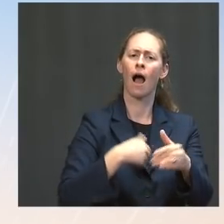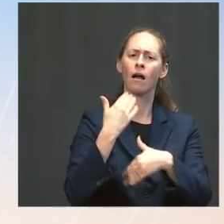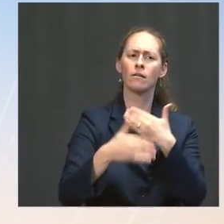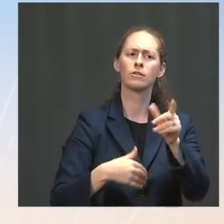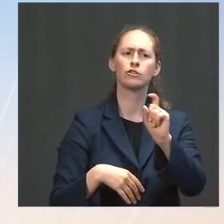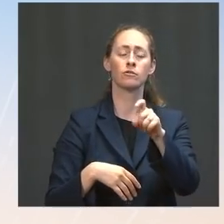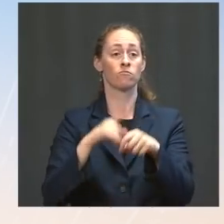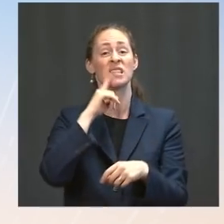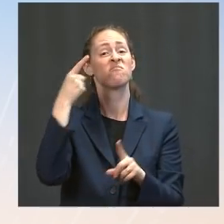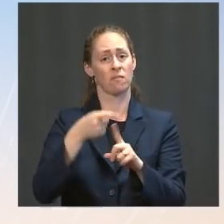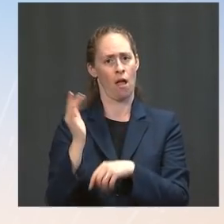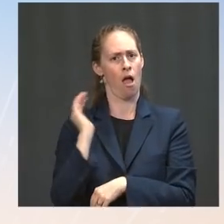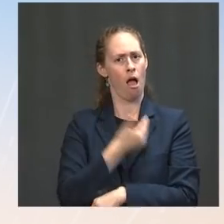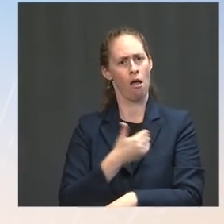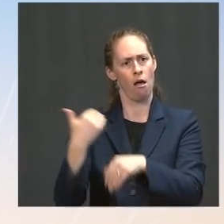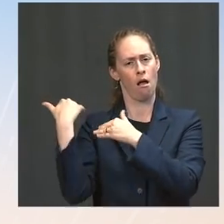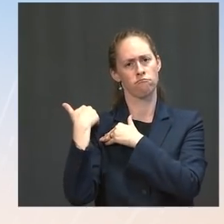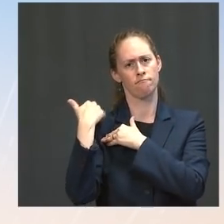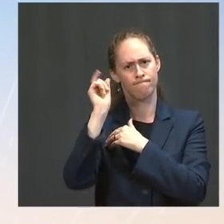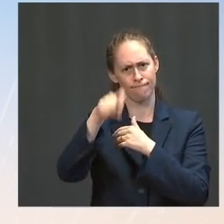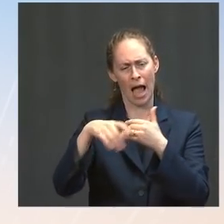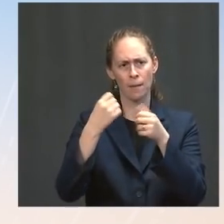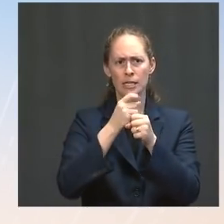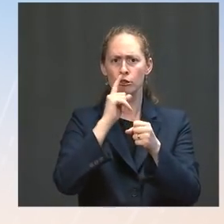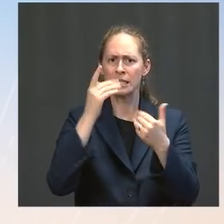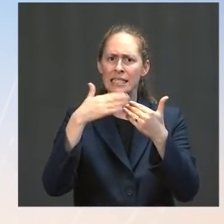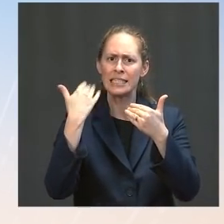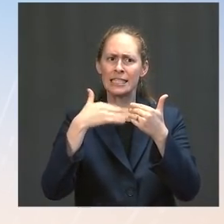so? I don't have any more information on what